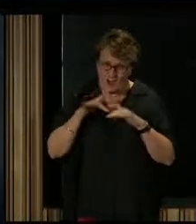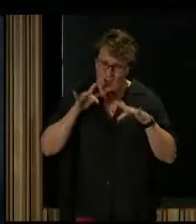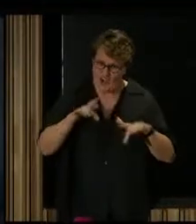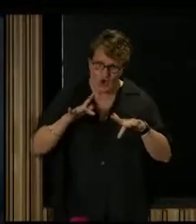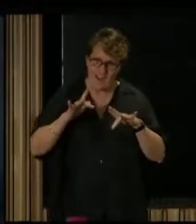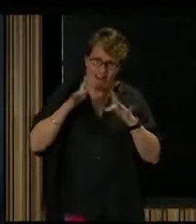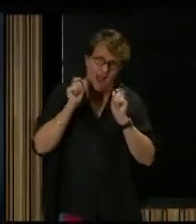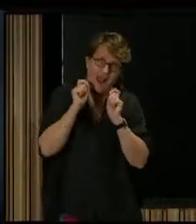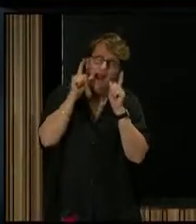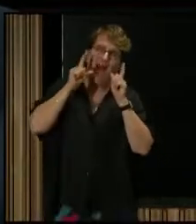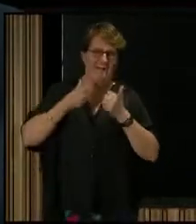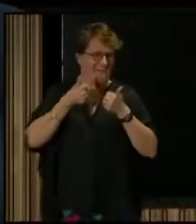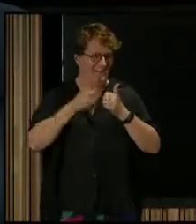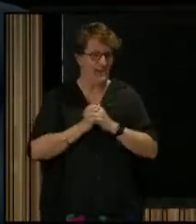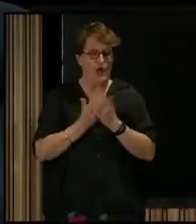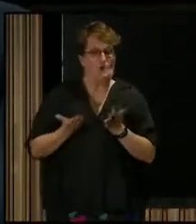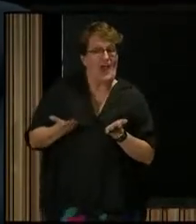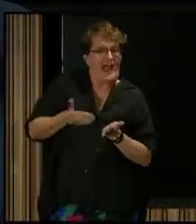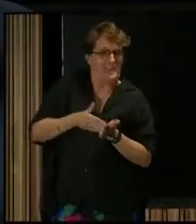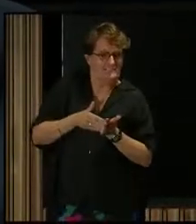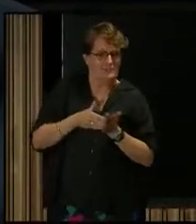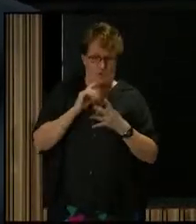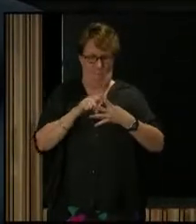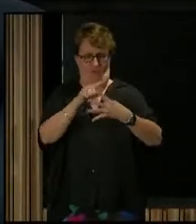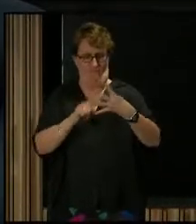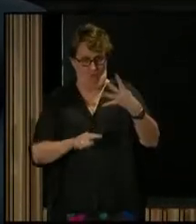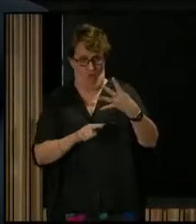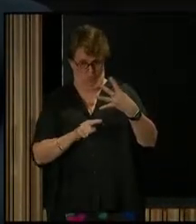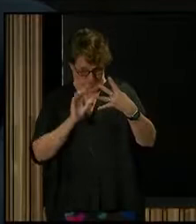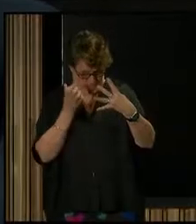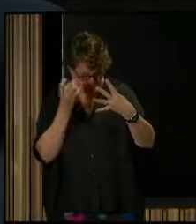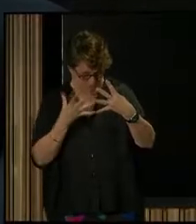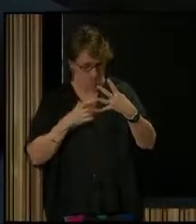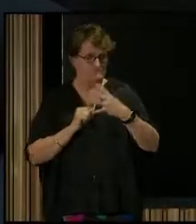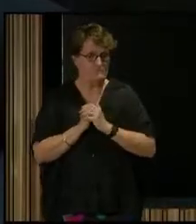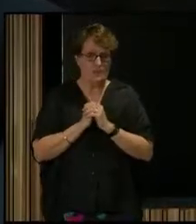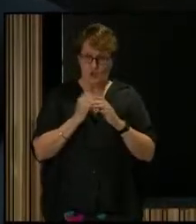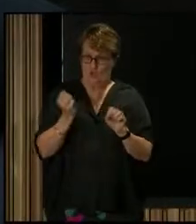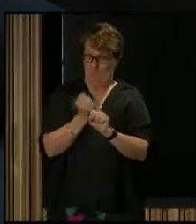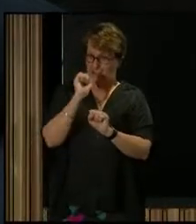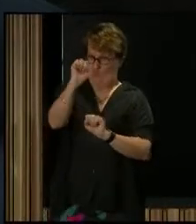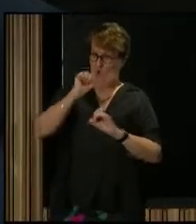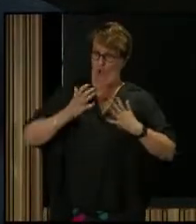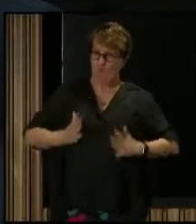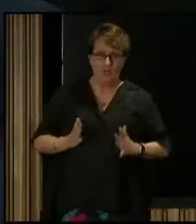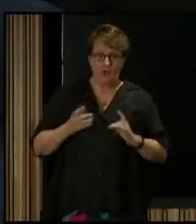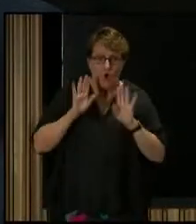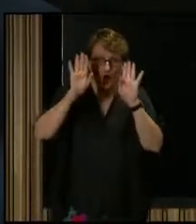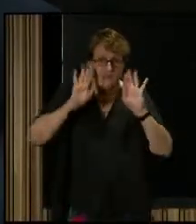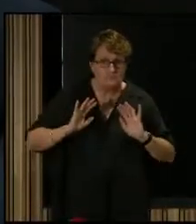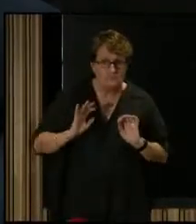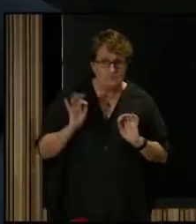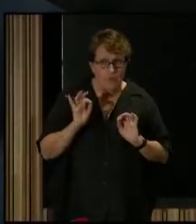light. I will add something in, but okay, so you've got four notes each, right? So you just made that with your body. It wasn't amazing, all